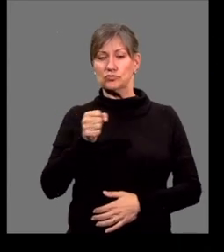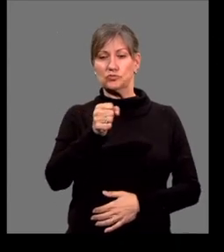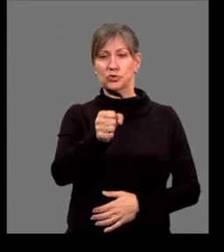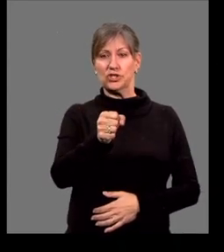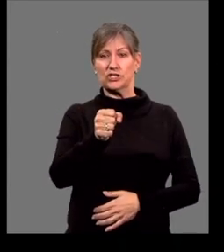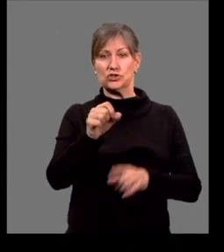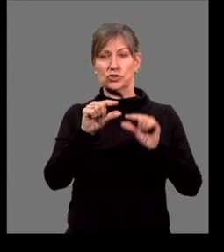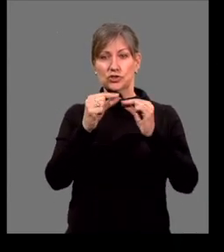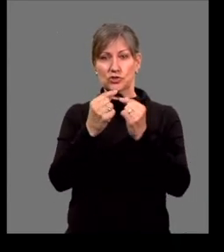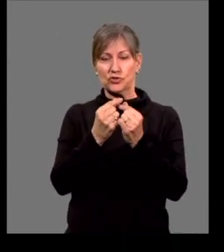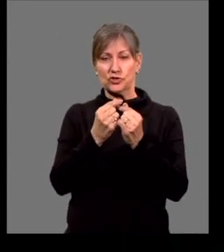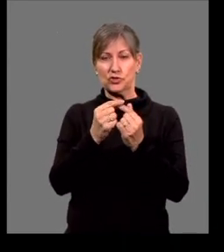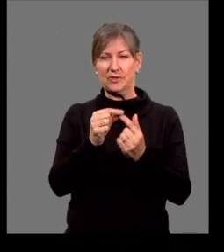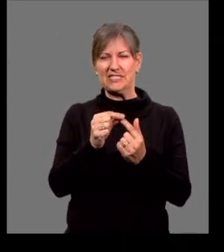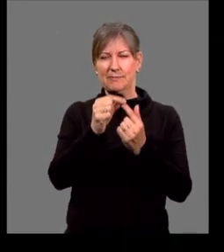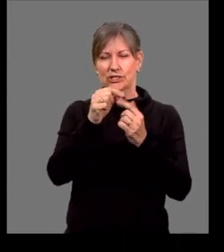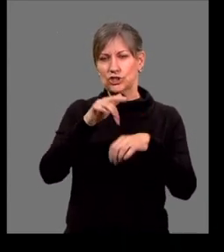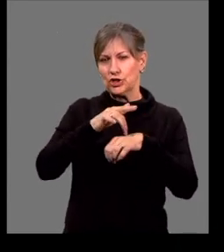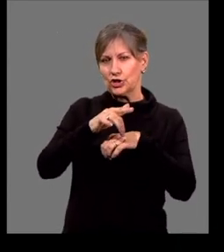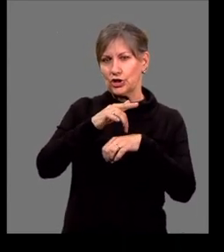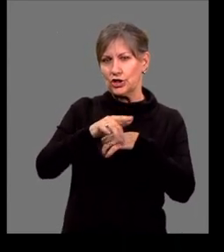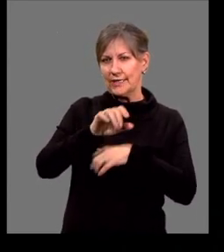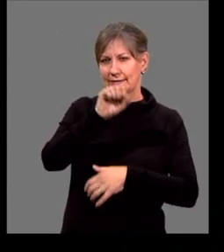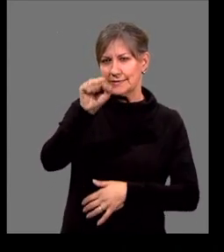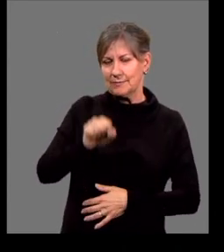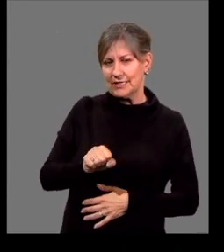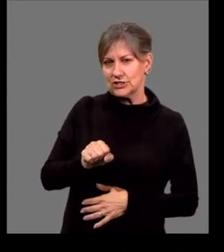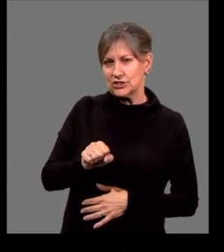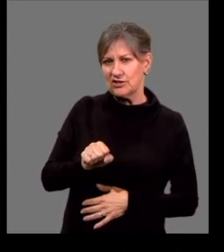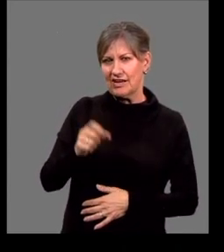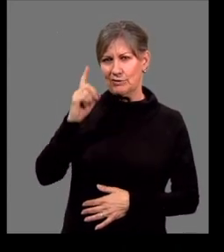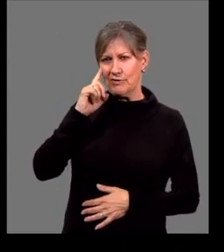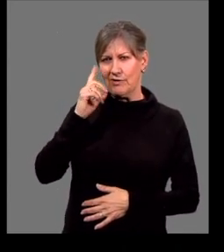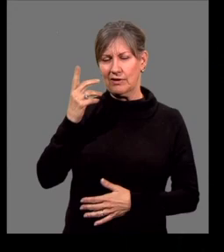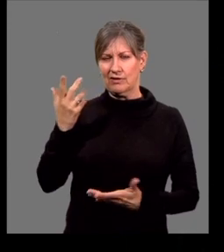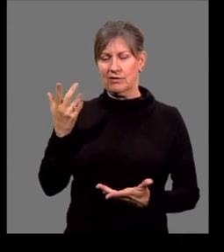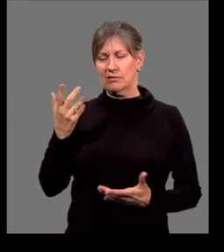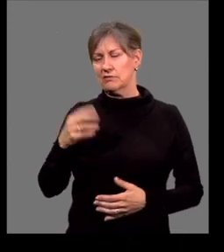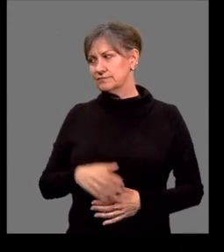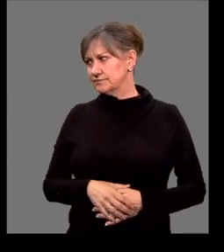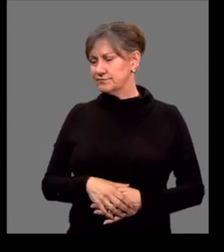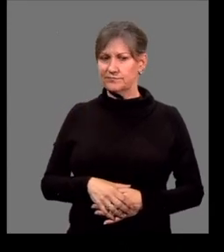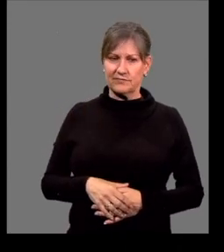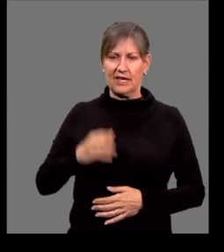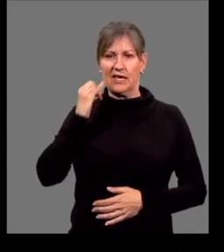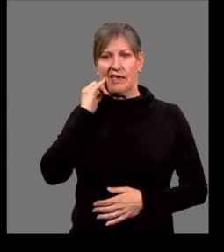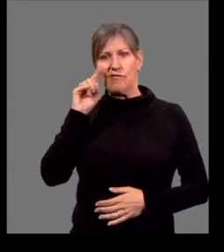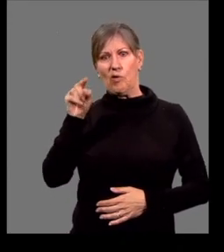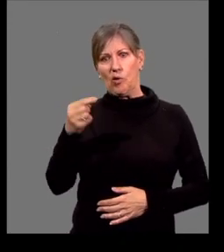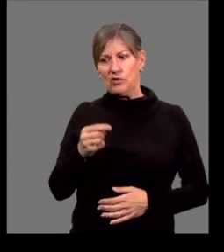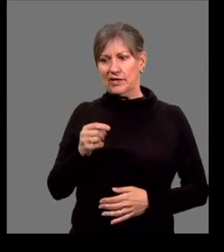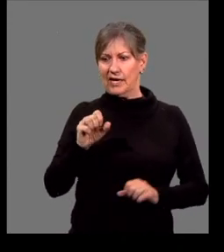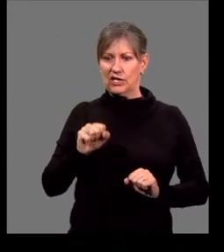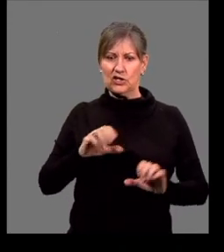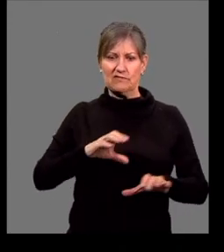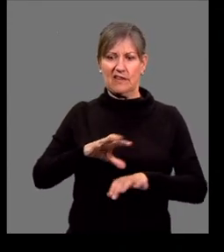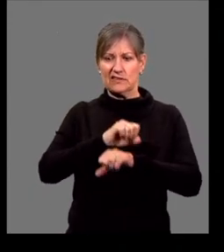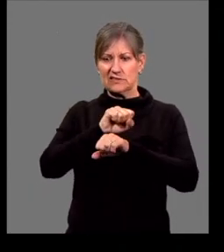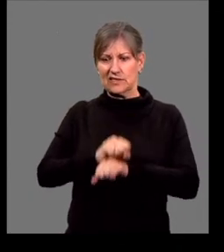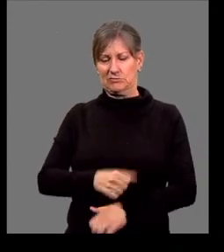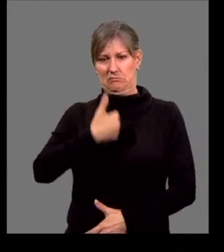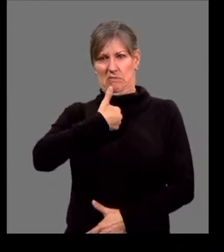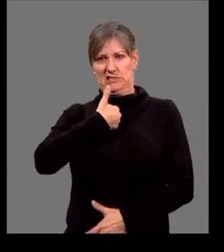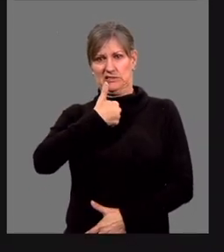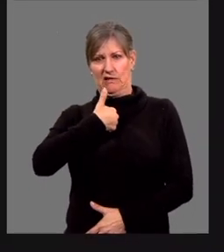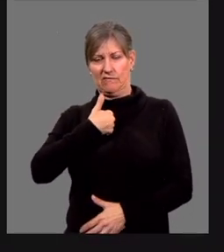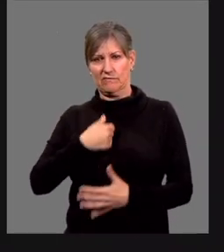group, especially early on in a semester, and you've thought, oh, if only I could have done this assignment on